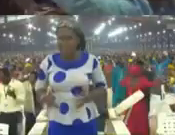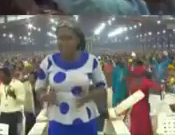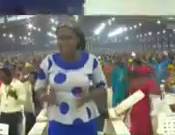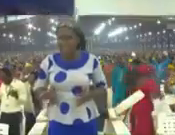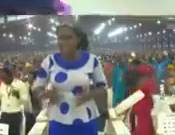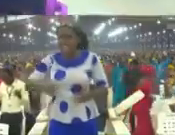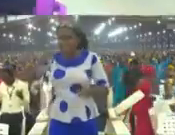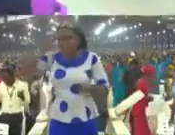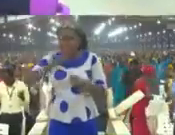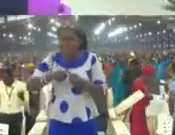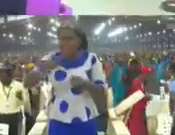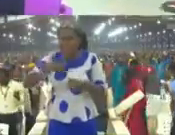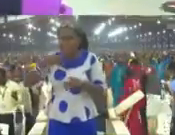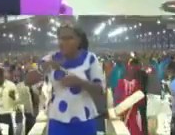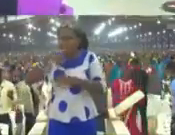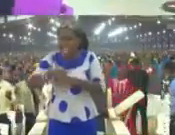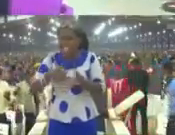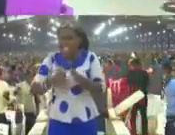Remember me tonight.